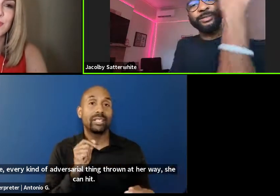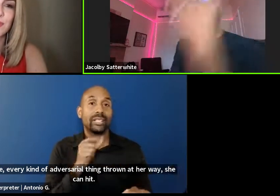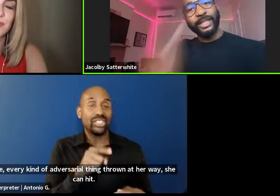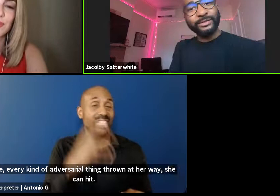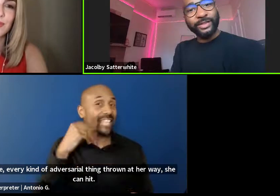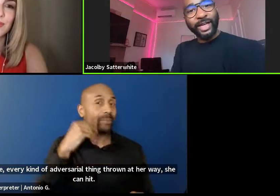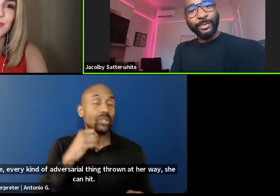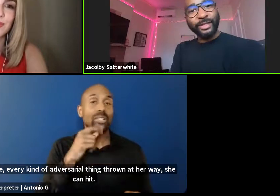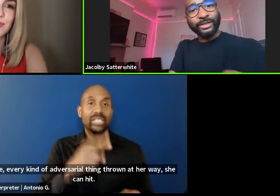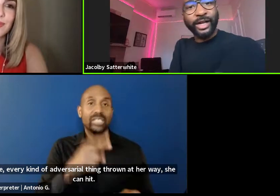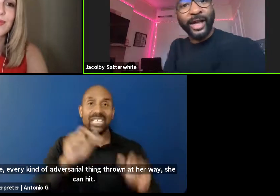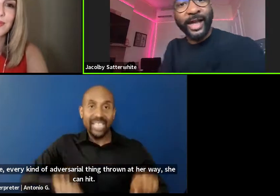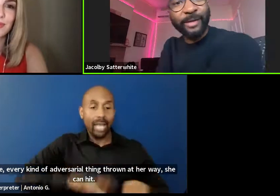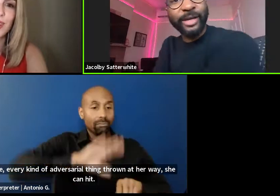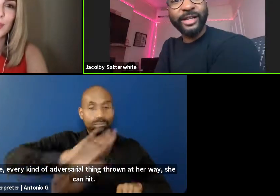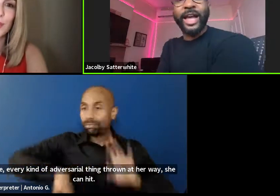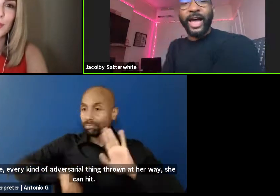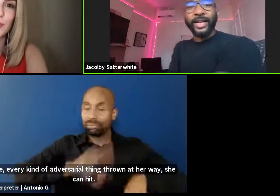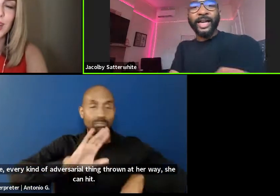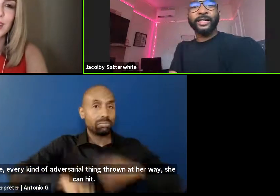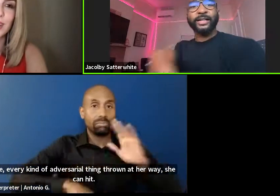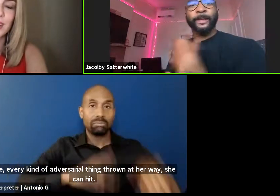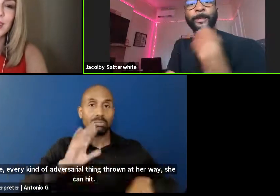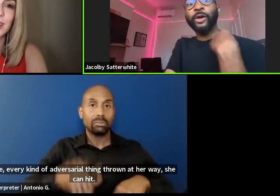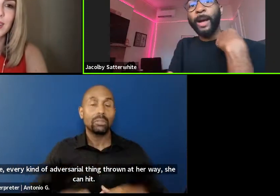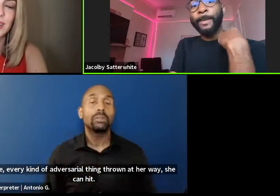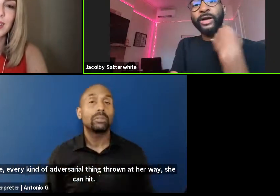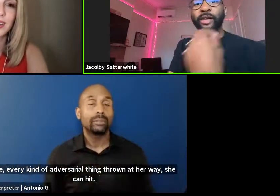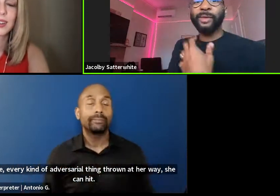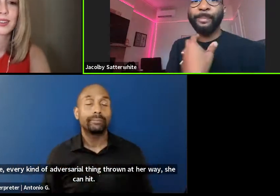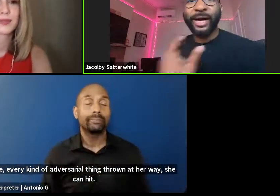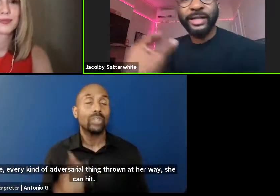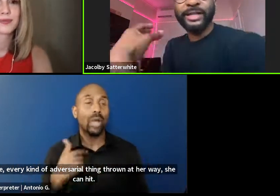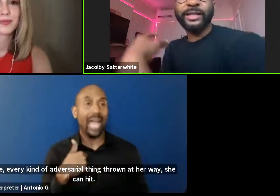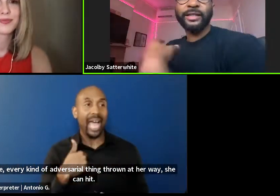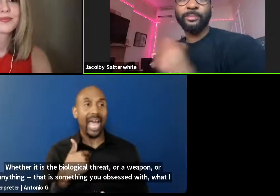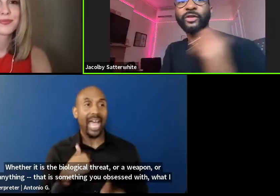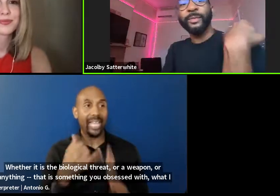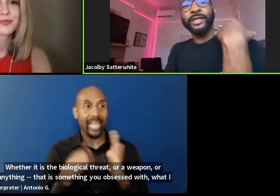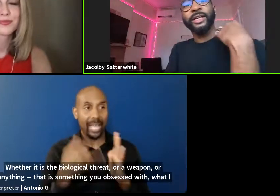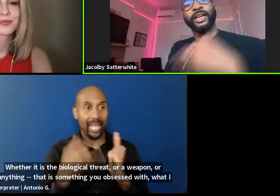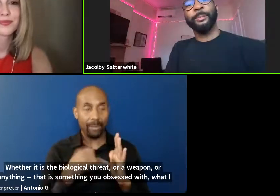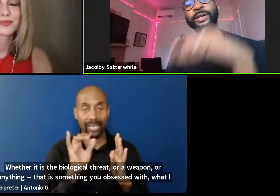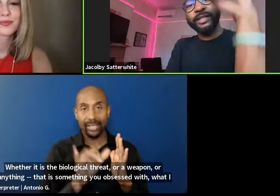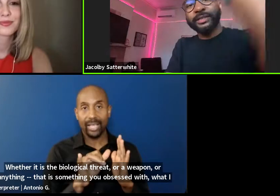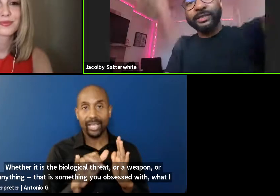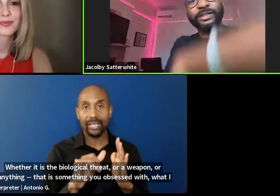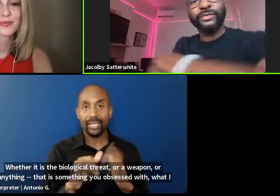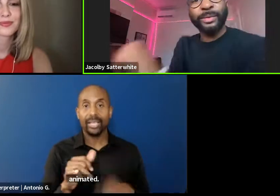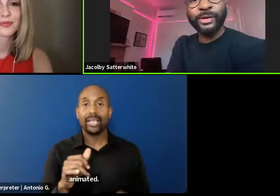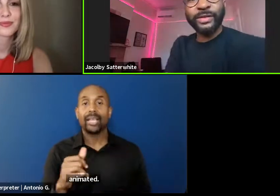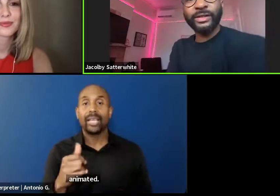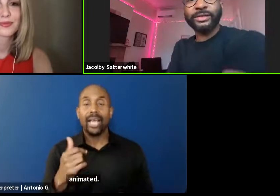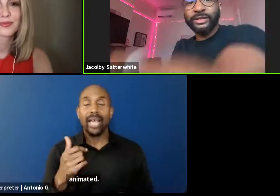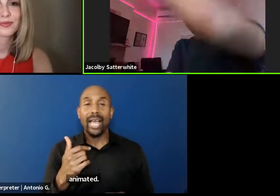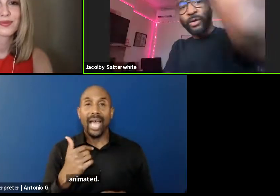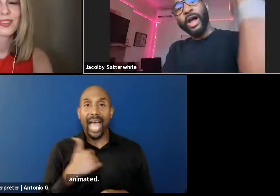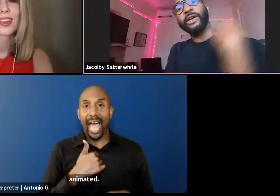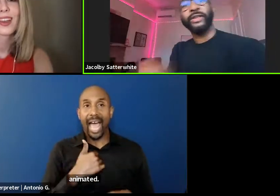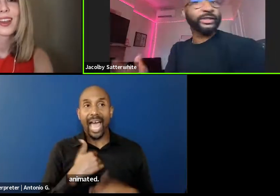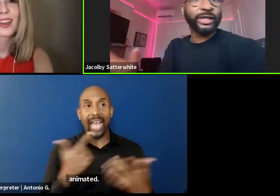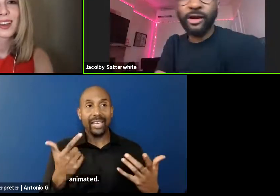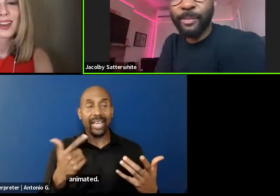thing you see obsessively happening. That's what I animated. I kind of, you know, I mocap my body movement and put it into these female figures,